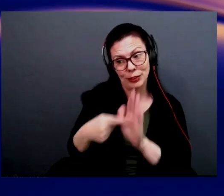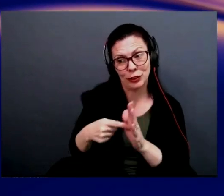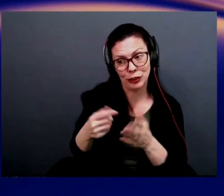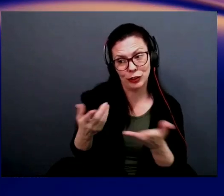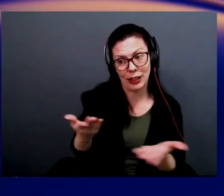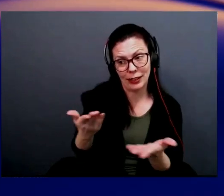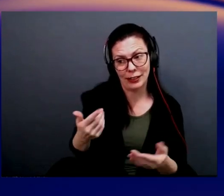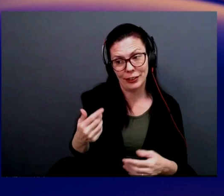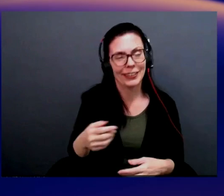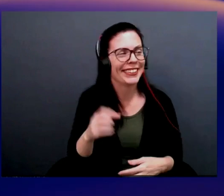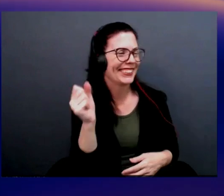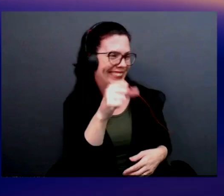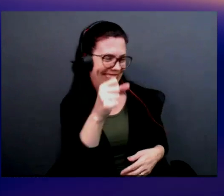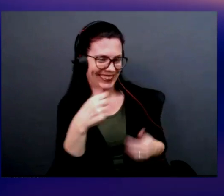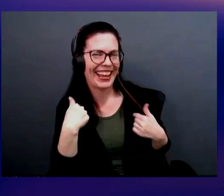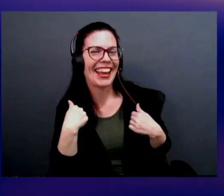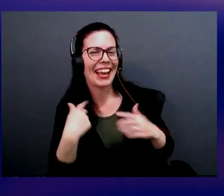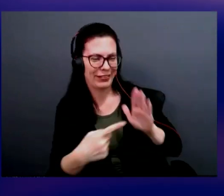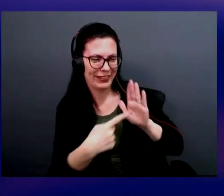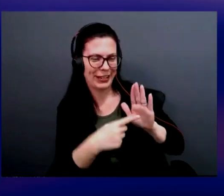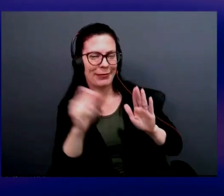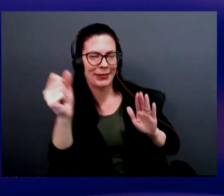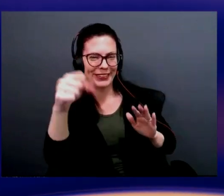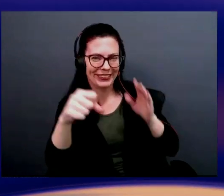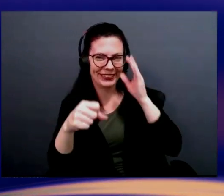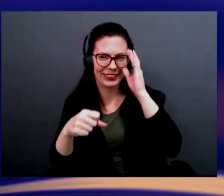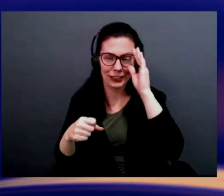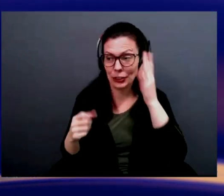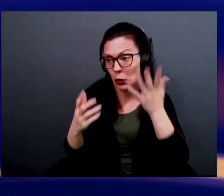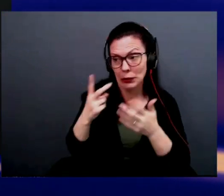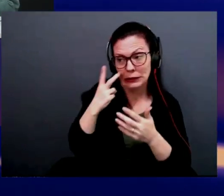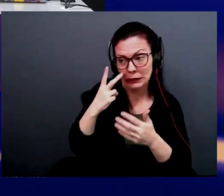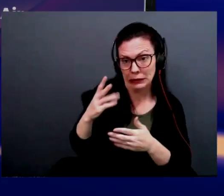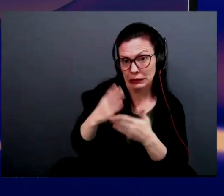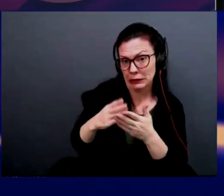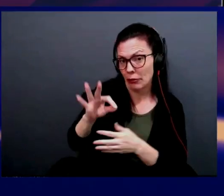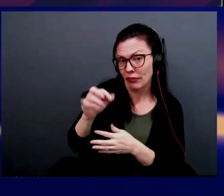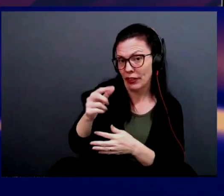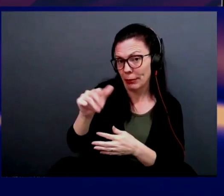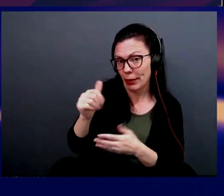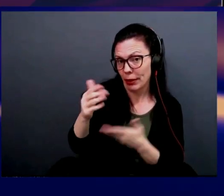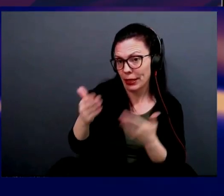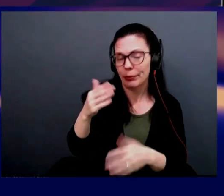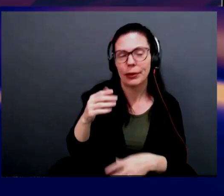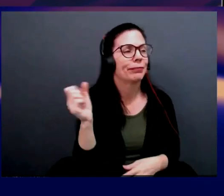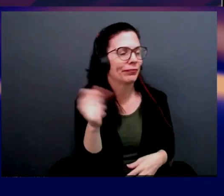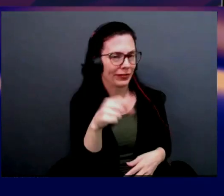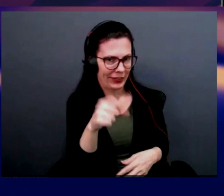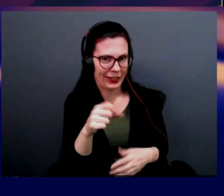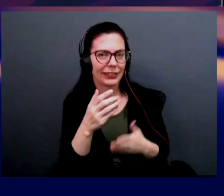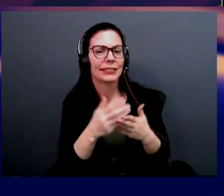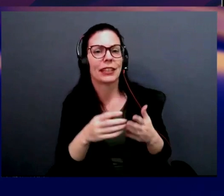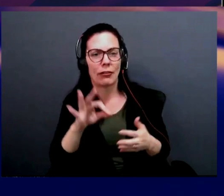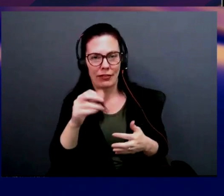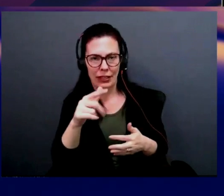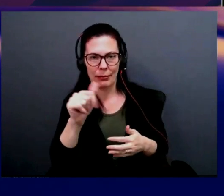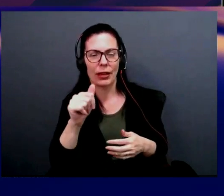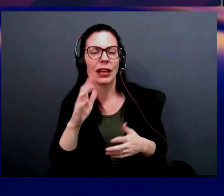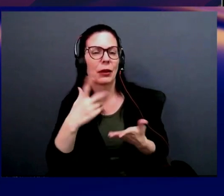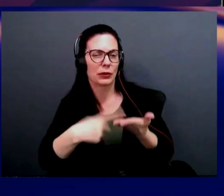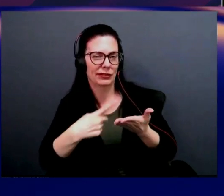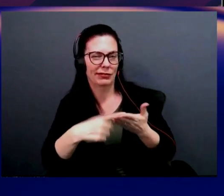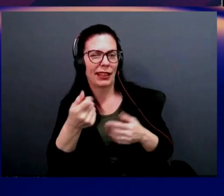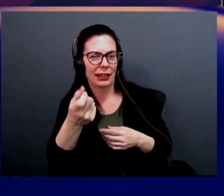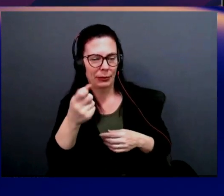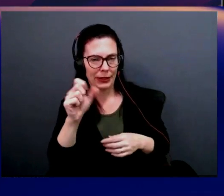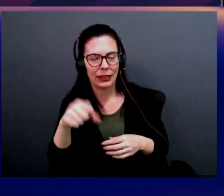do have a demo. Wonderful. Okay. So we'll probably see some Figma there, maybe. We will see some A bit. Figma here. I'll be going through Figma a little bit. So to